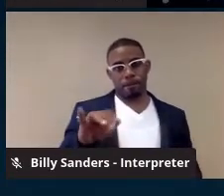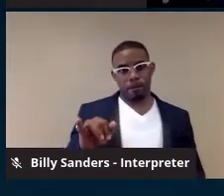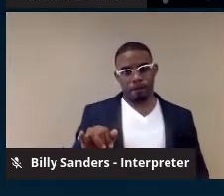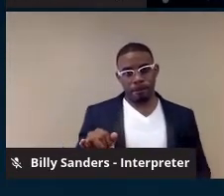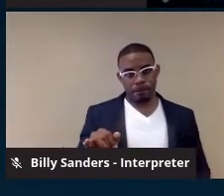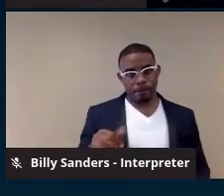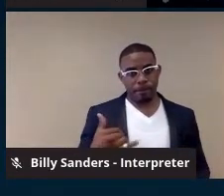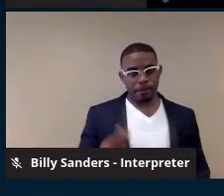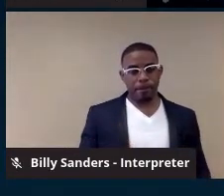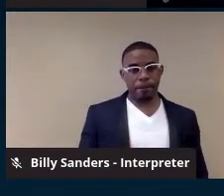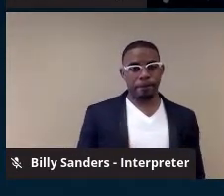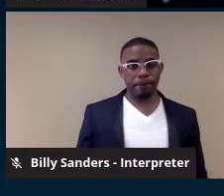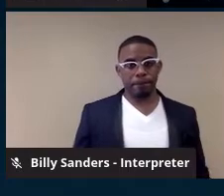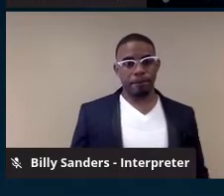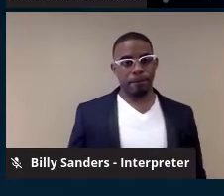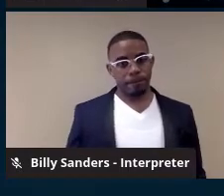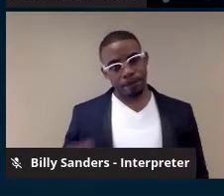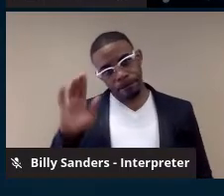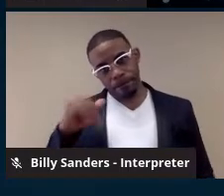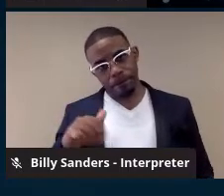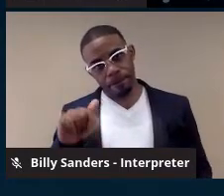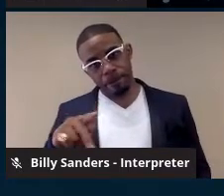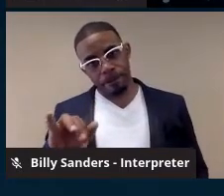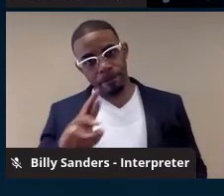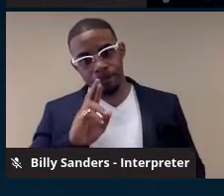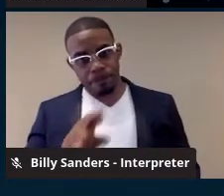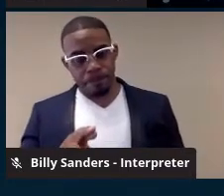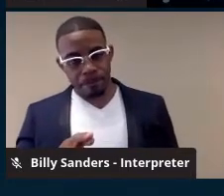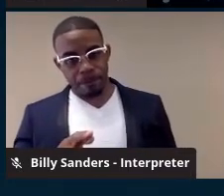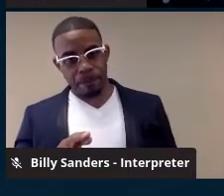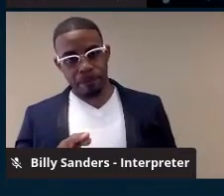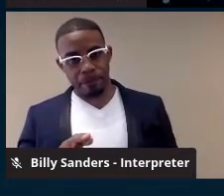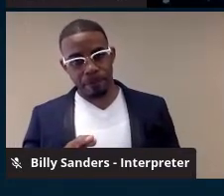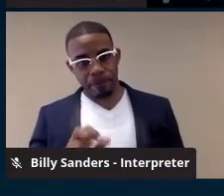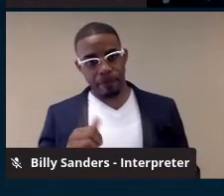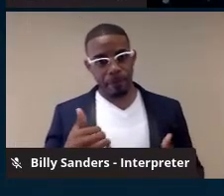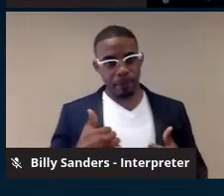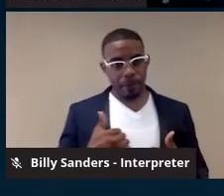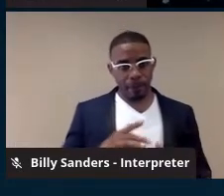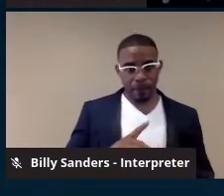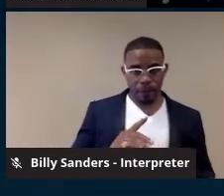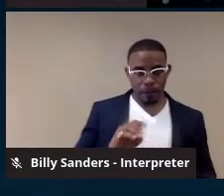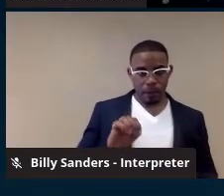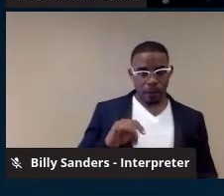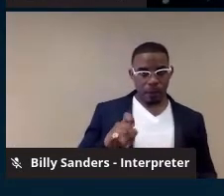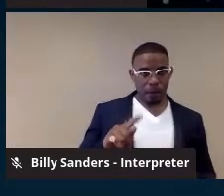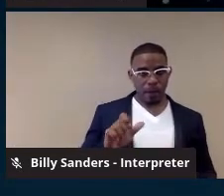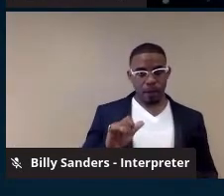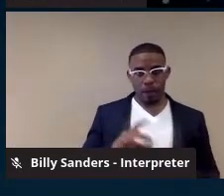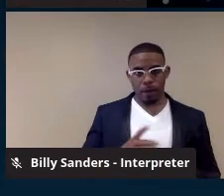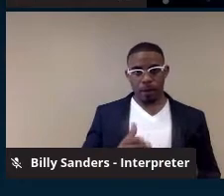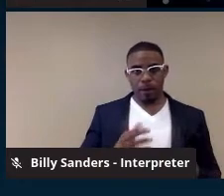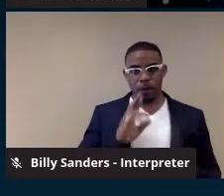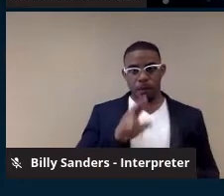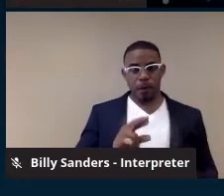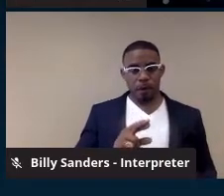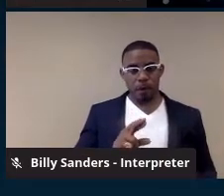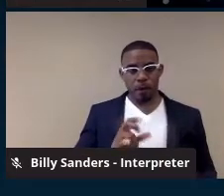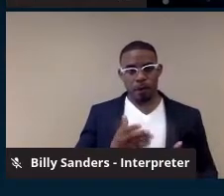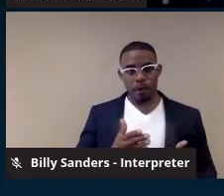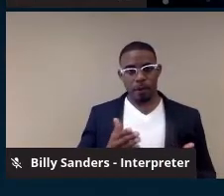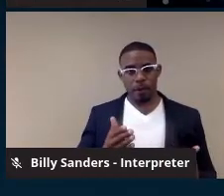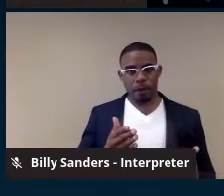path. And I know that in my API response, I have the set of objects that lets me do response.items,